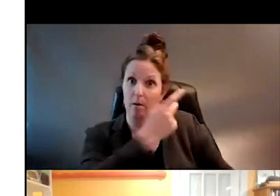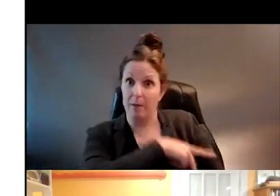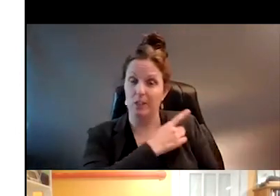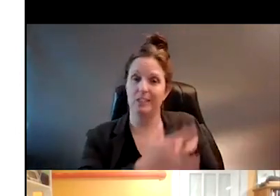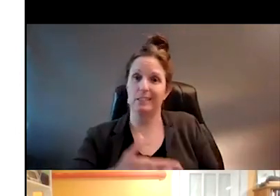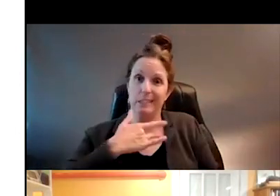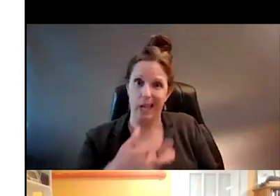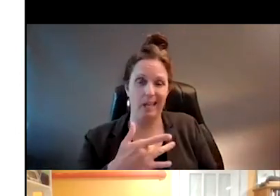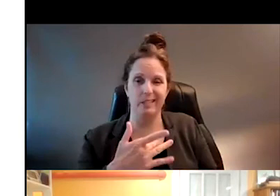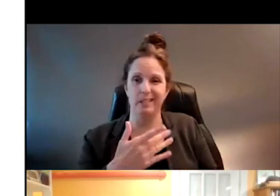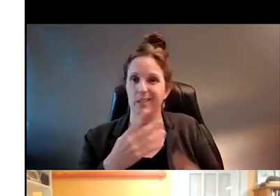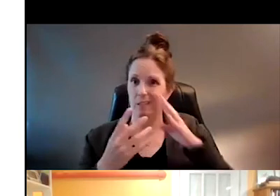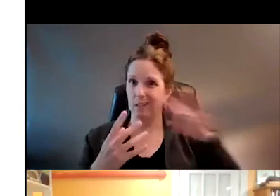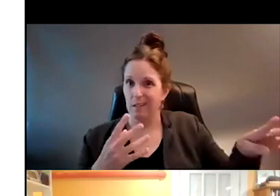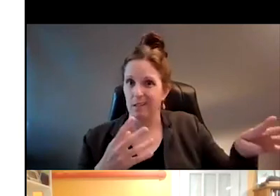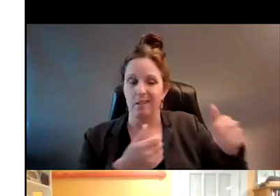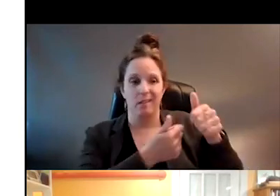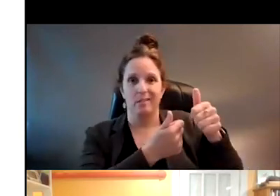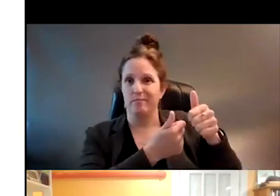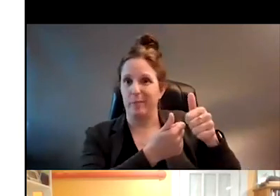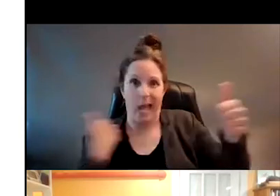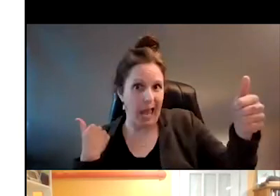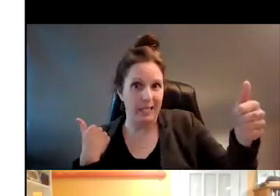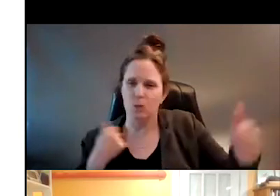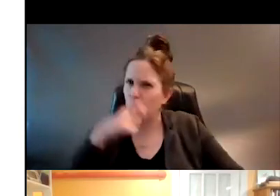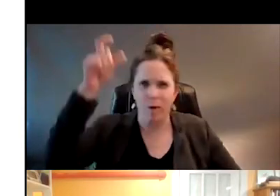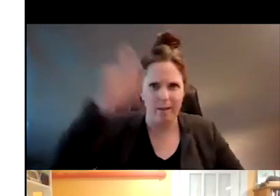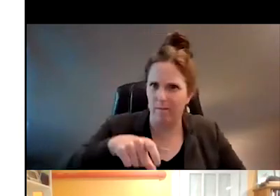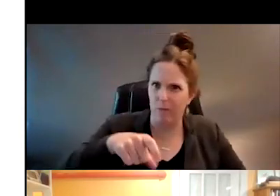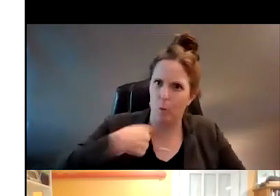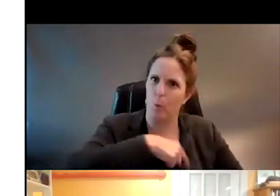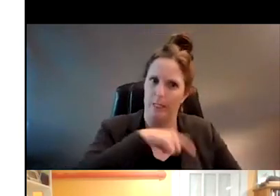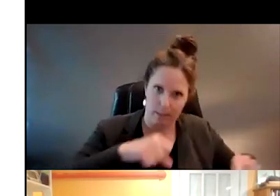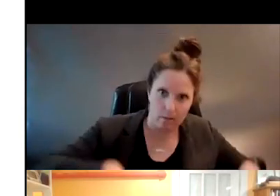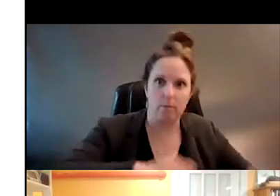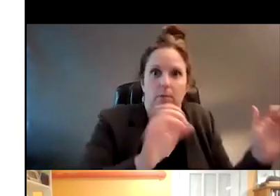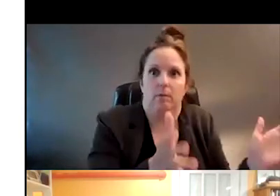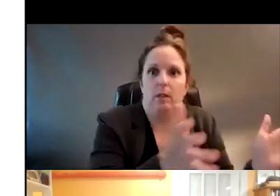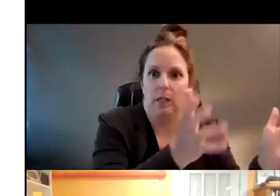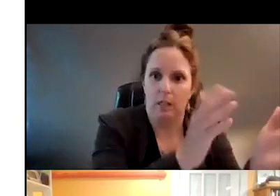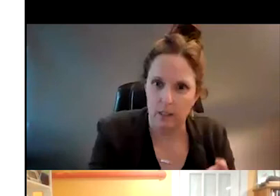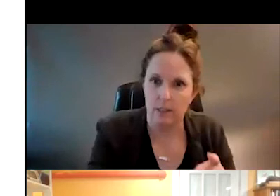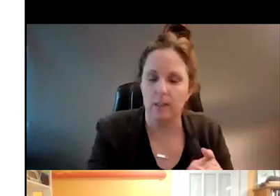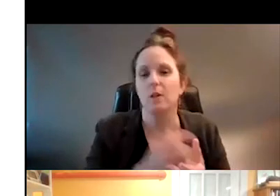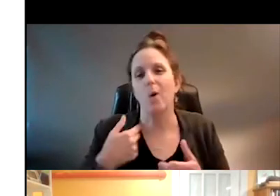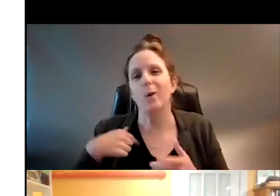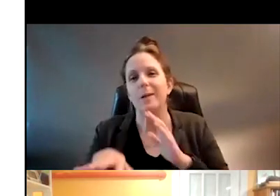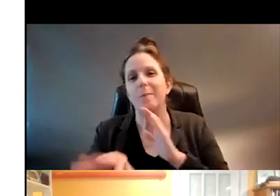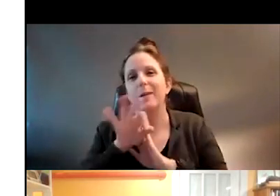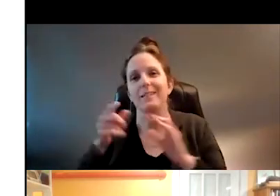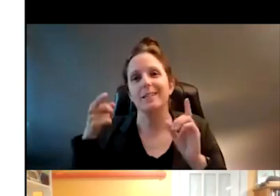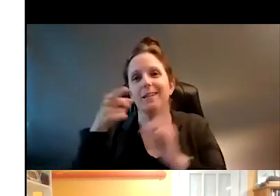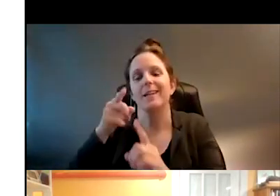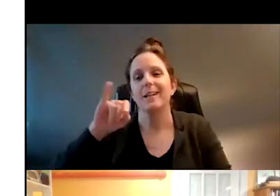They do not have to be left behind. We picked that as a target date for the final numbers, actually June 30th, because it's close to the 4th of July